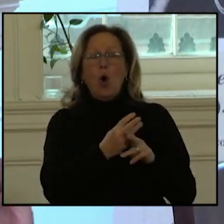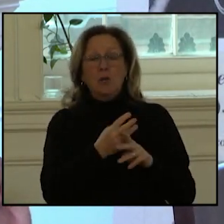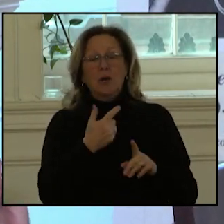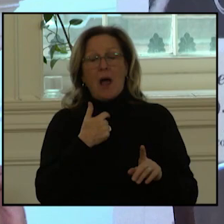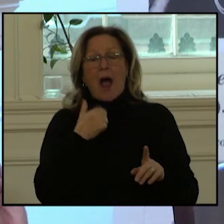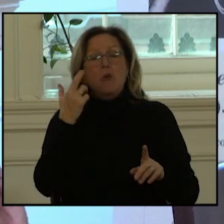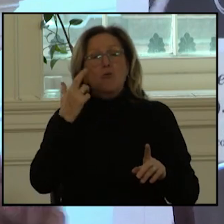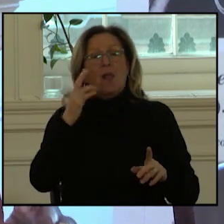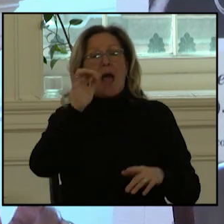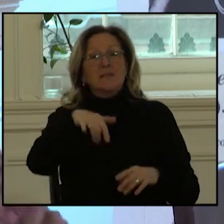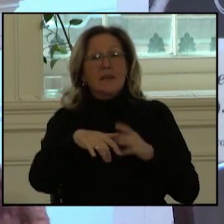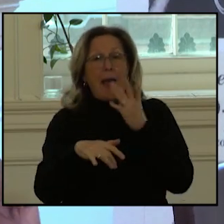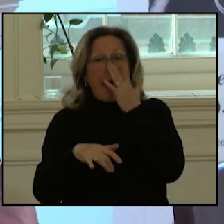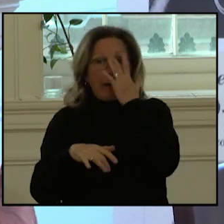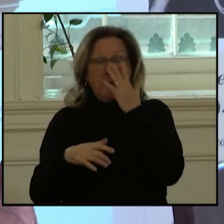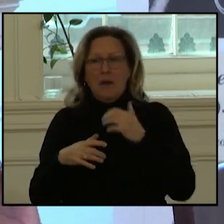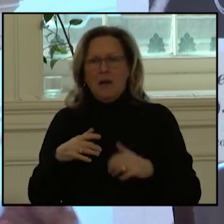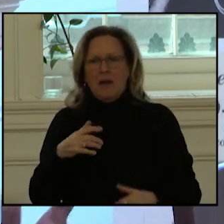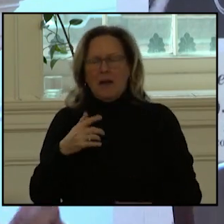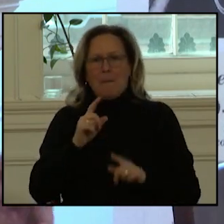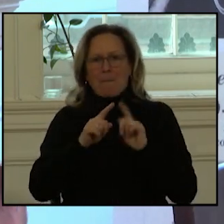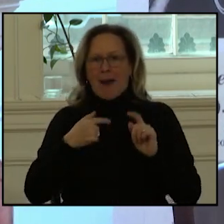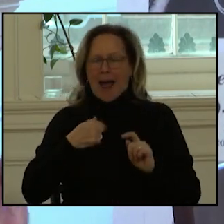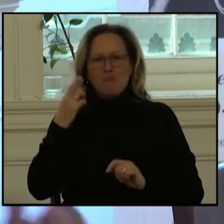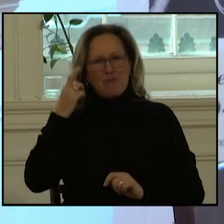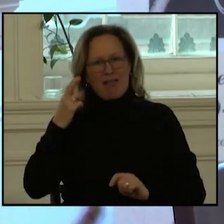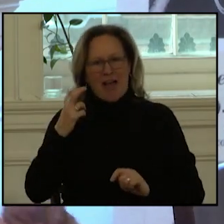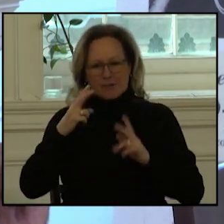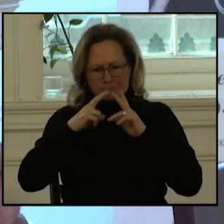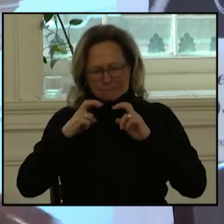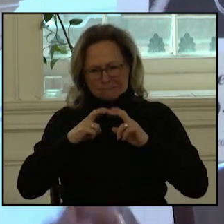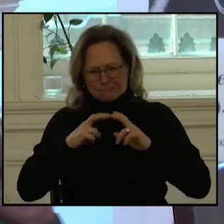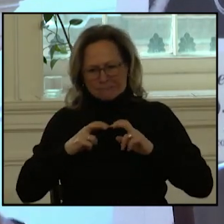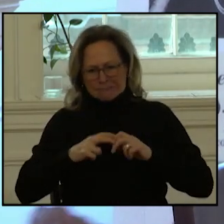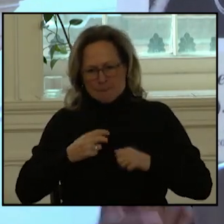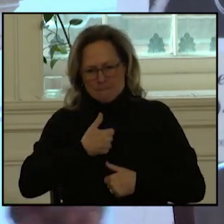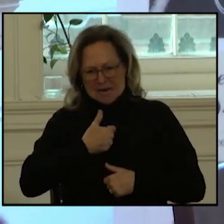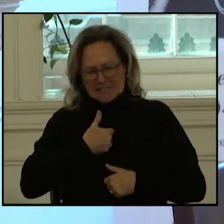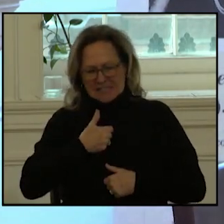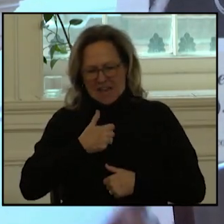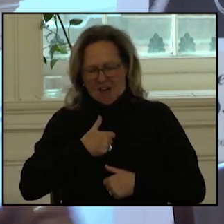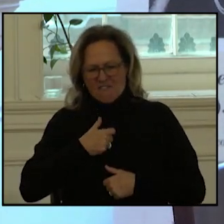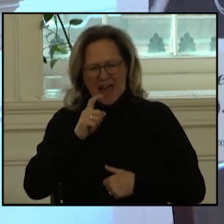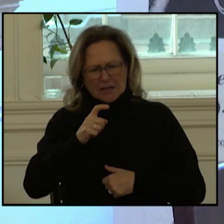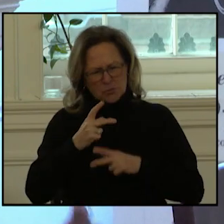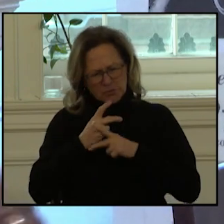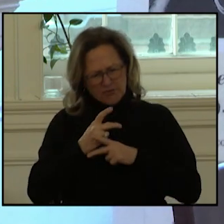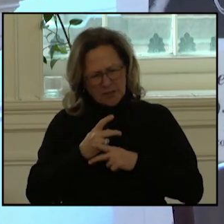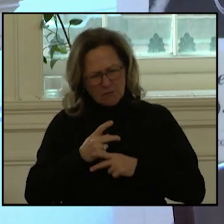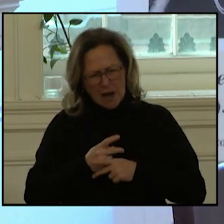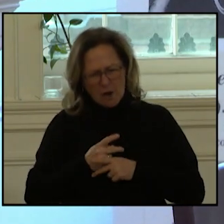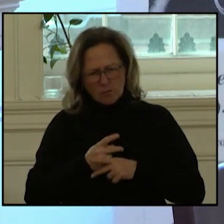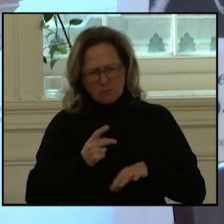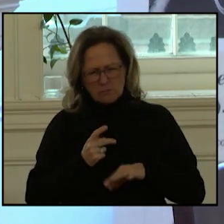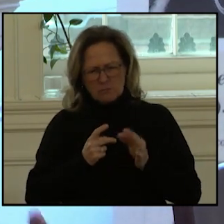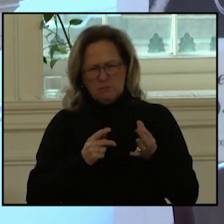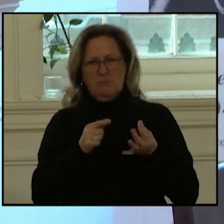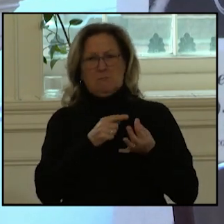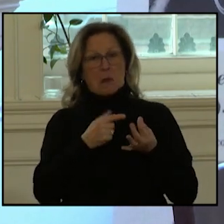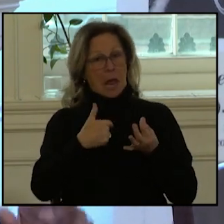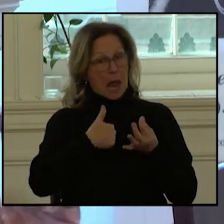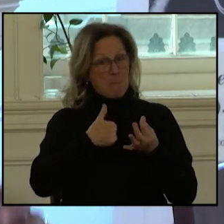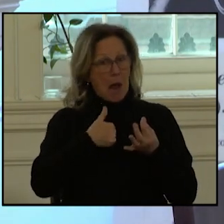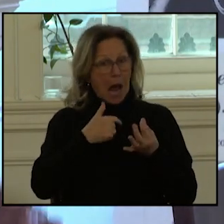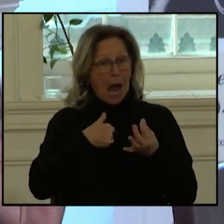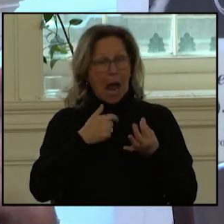realized that takes self-interrogation. You got to self-reflection. You got to look in the mirror. Each individual has to question whether or not they're holding up